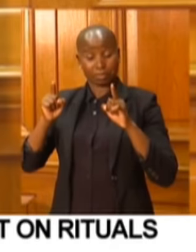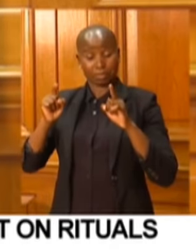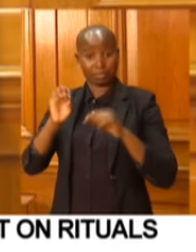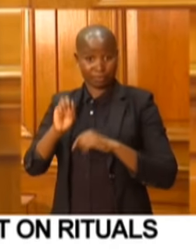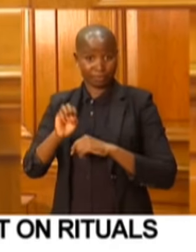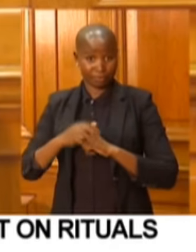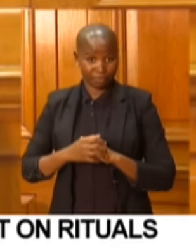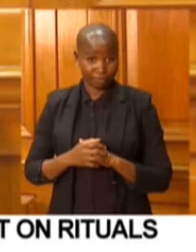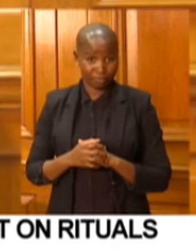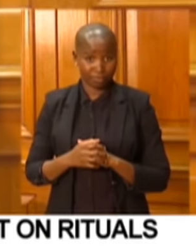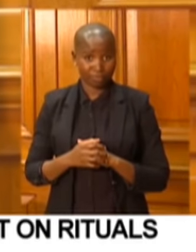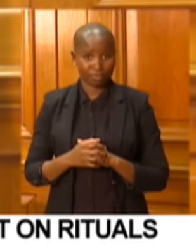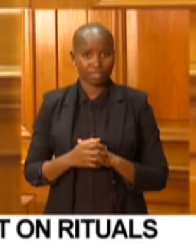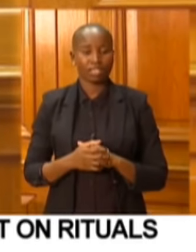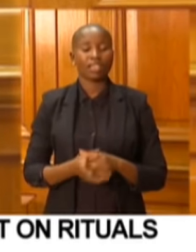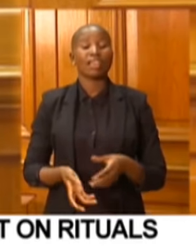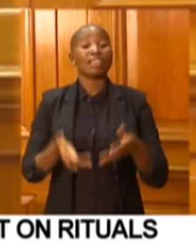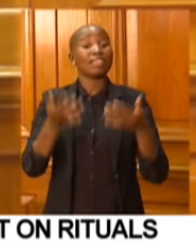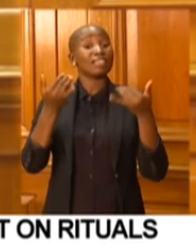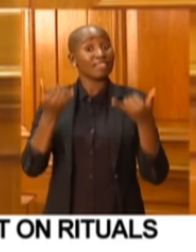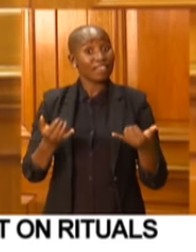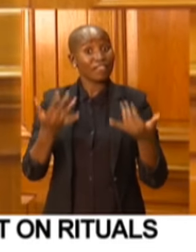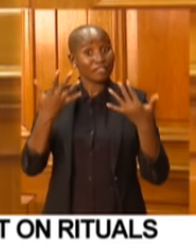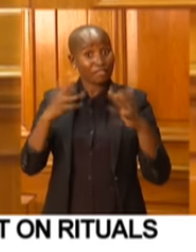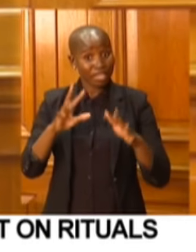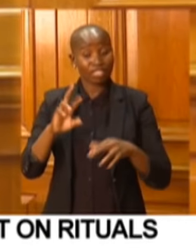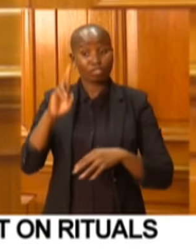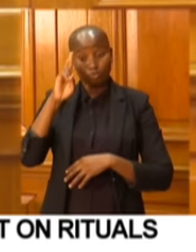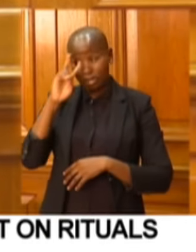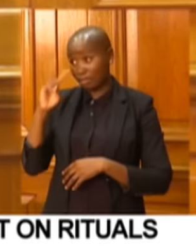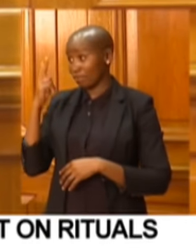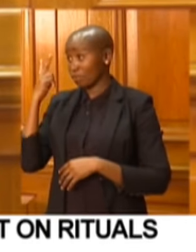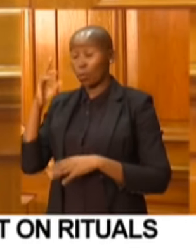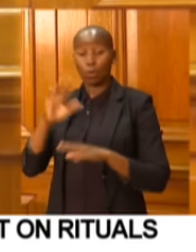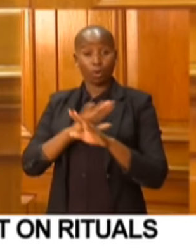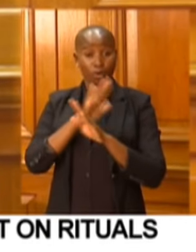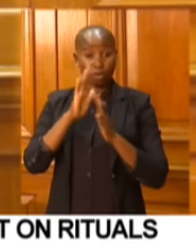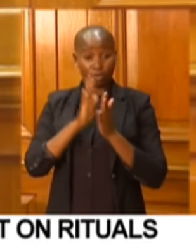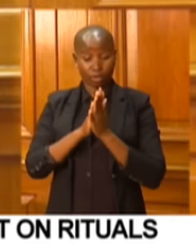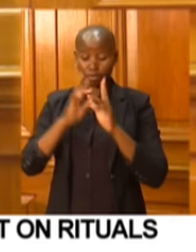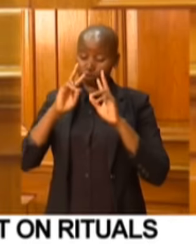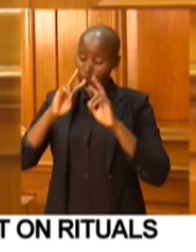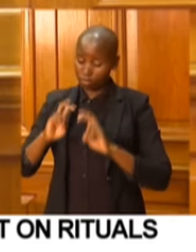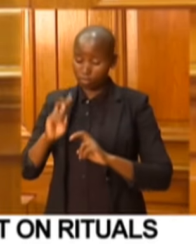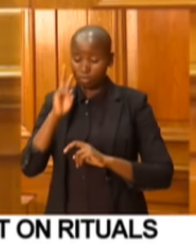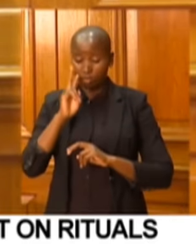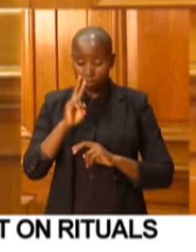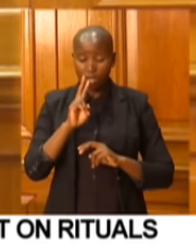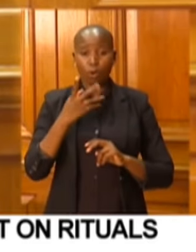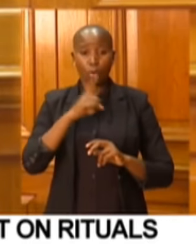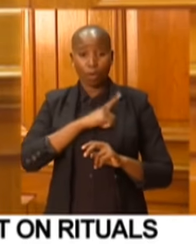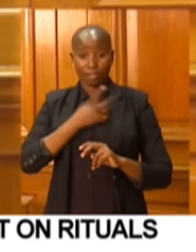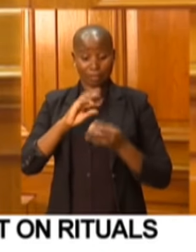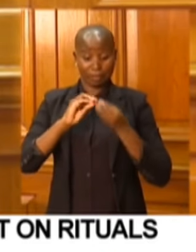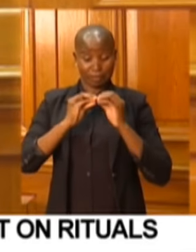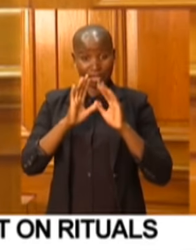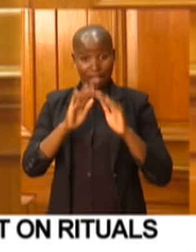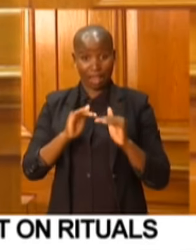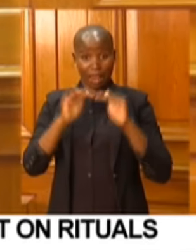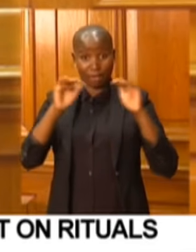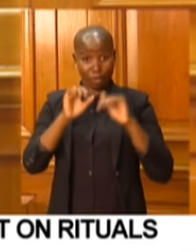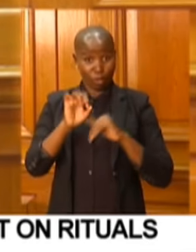had an opportunity to review the measures that were put in place as part of the adjusted level 3 in